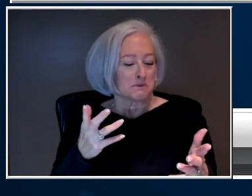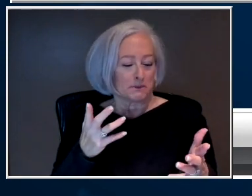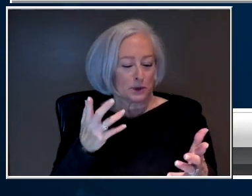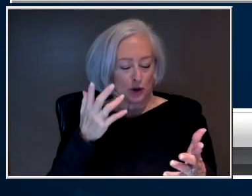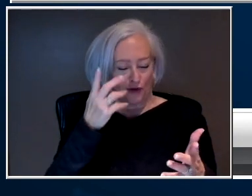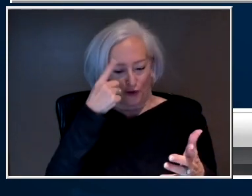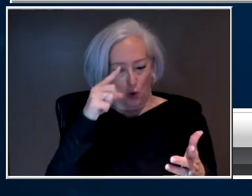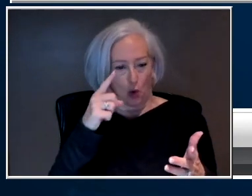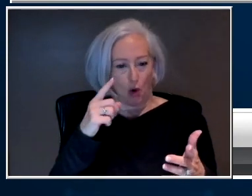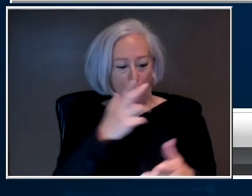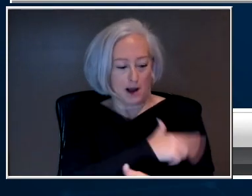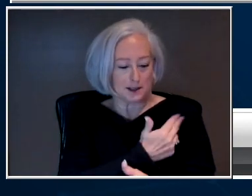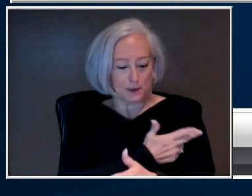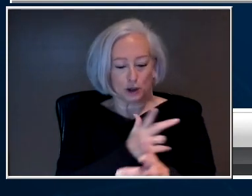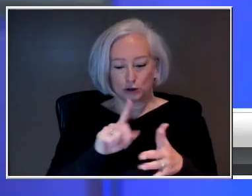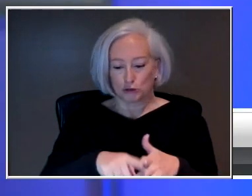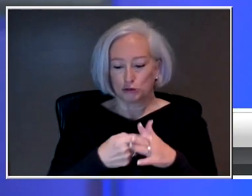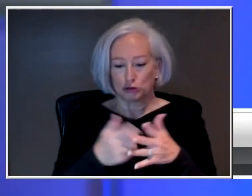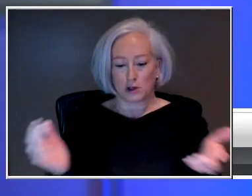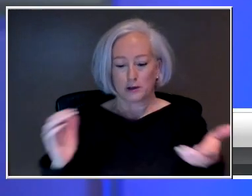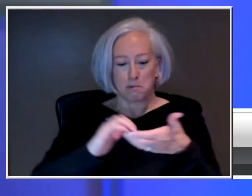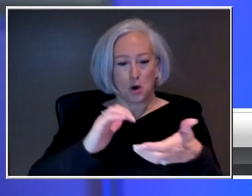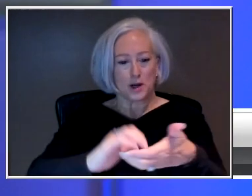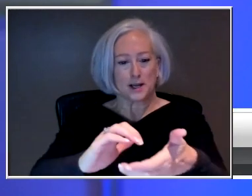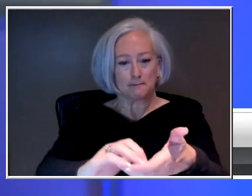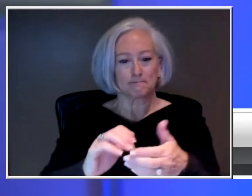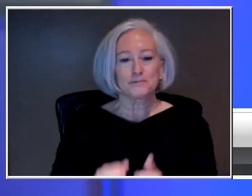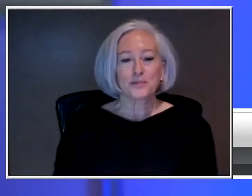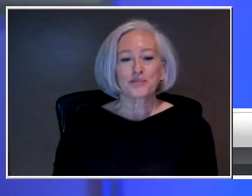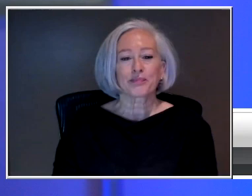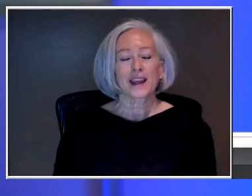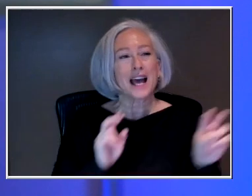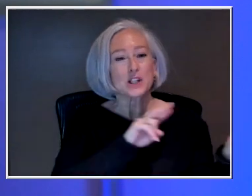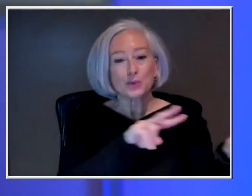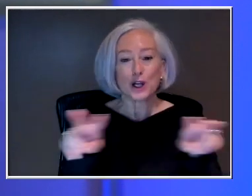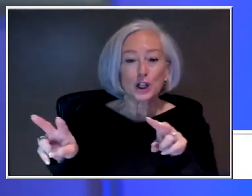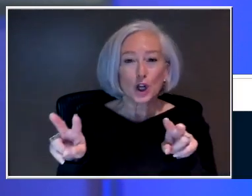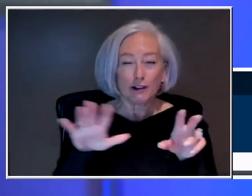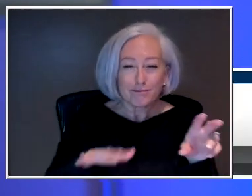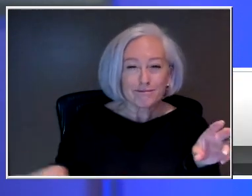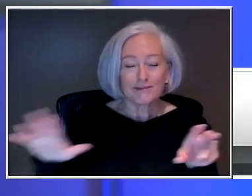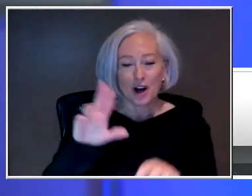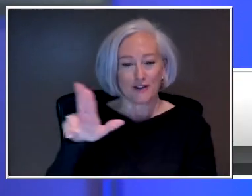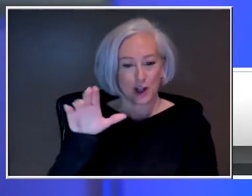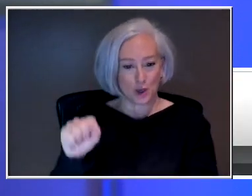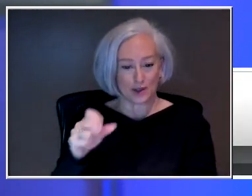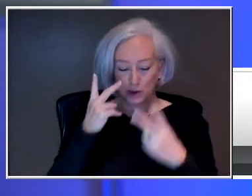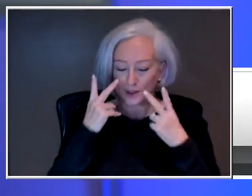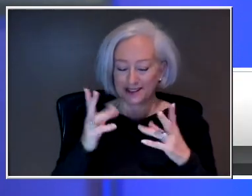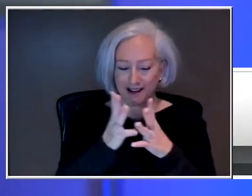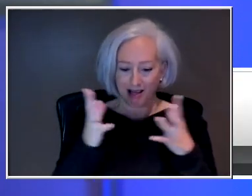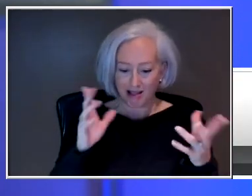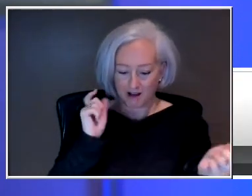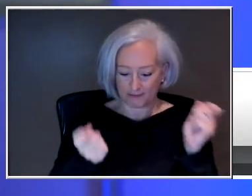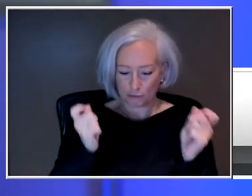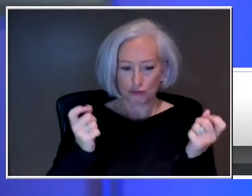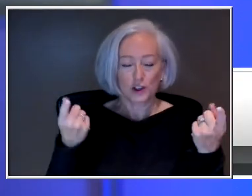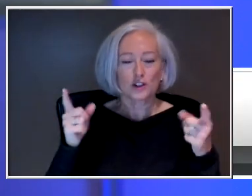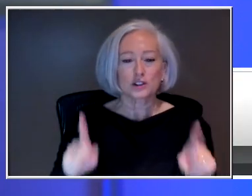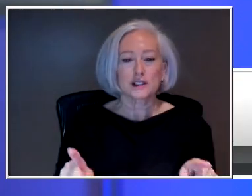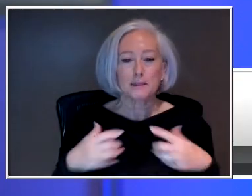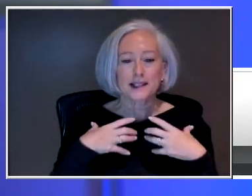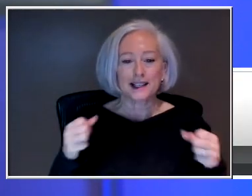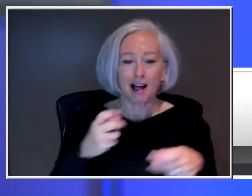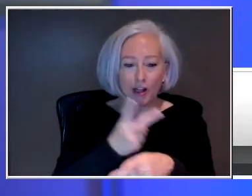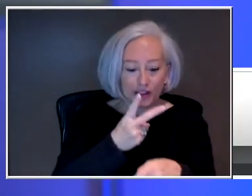great question. And certainly as we look across the country, there are a lot of changes in the healthcare environment right now. There's certainly changes from an